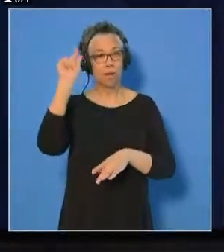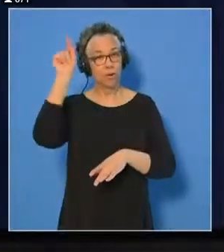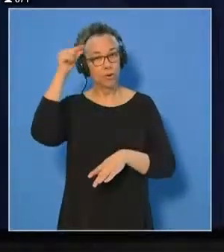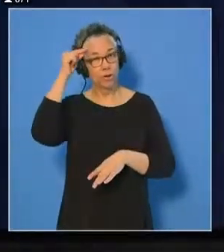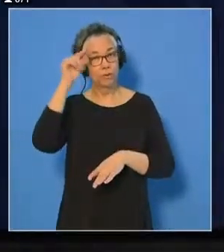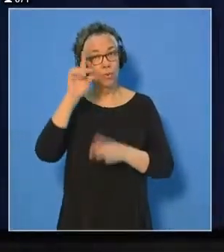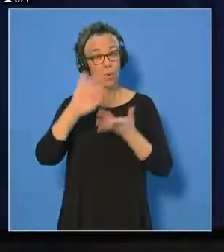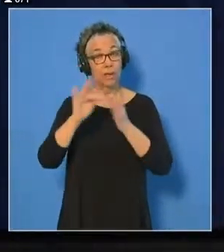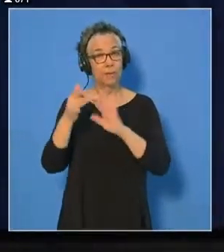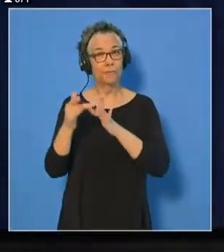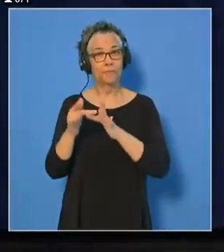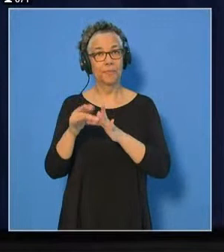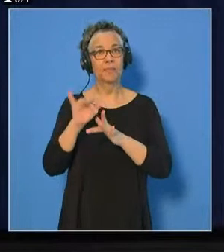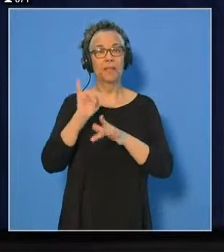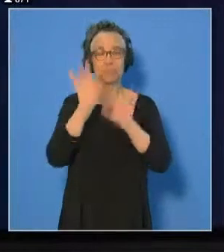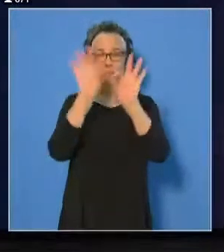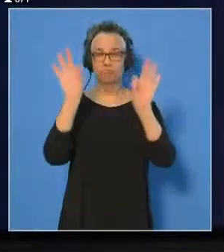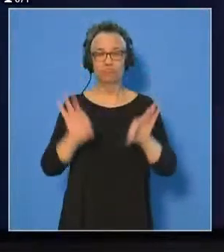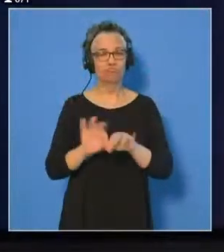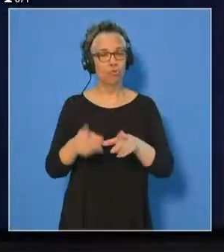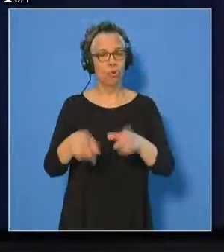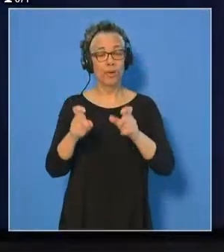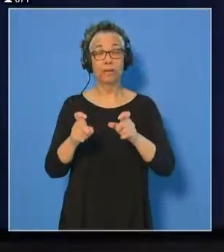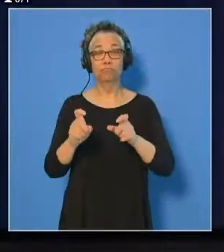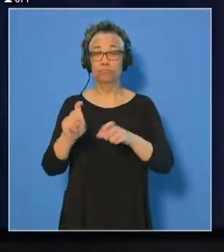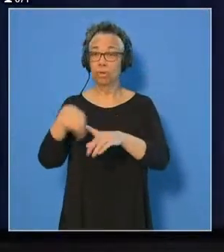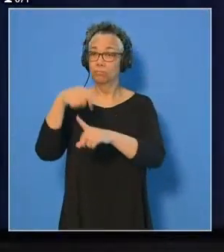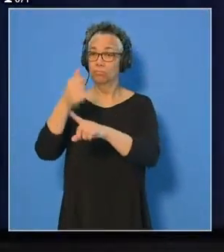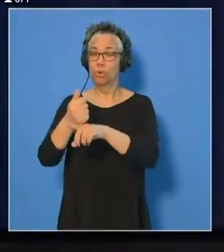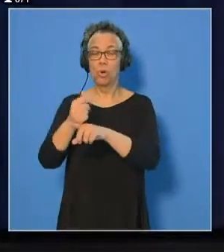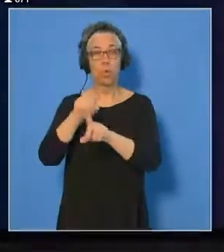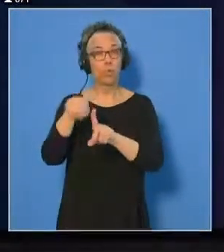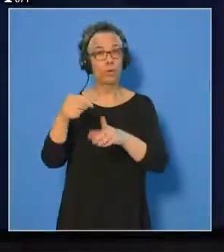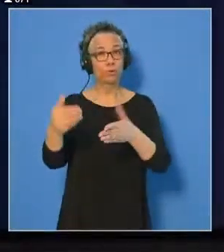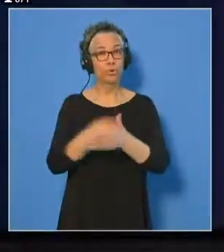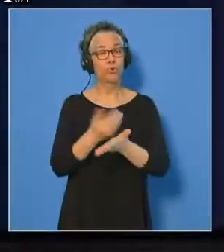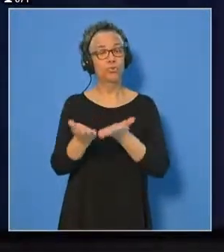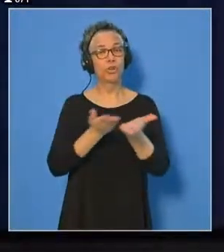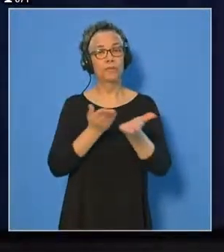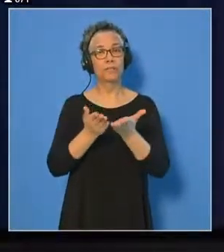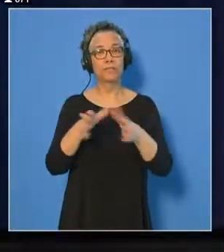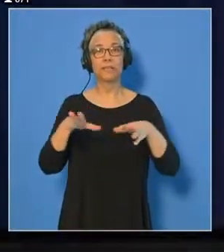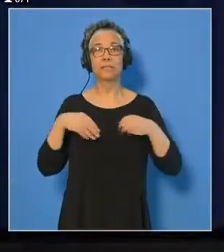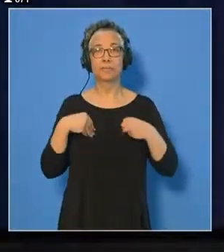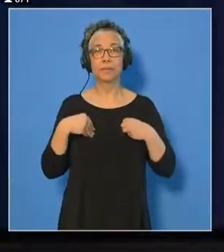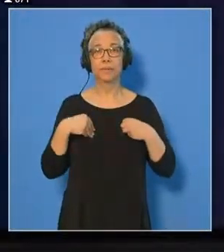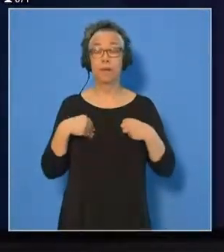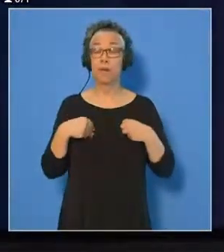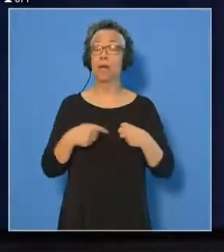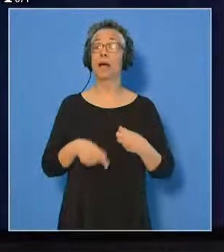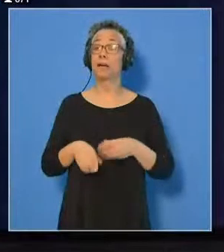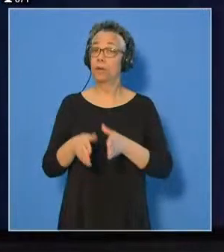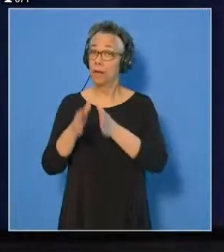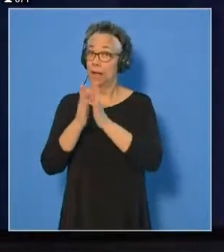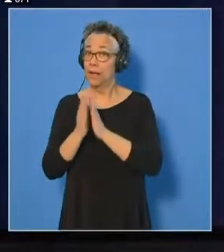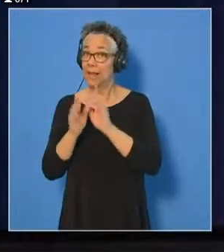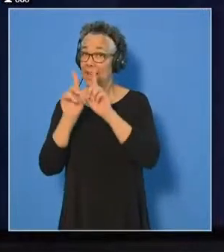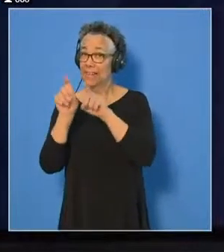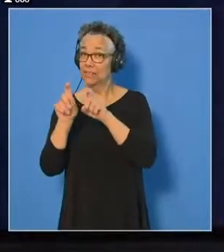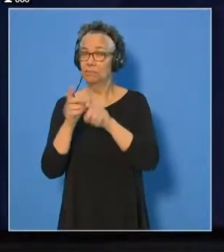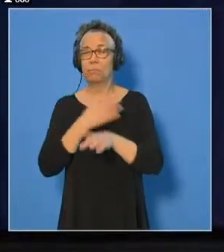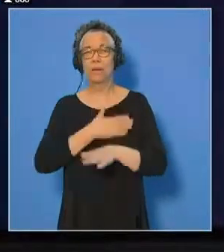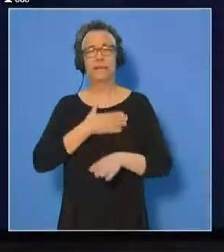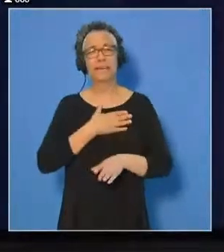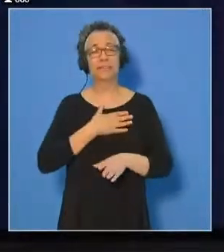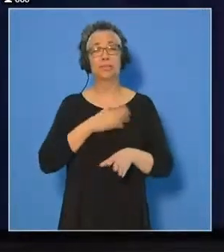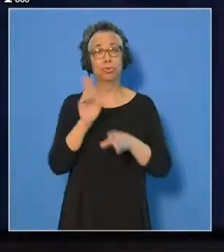will be automatically updated once new services are approved. And I've asked the minister to also make use of our taxi drivers who are at